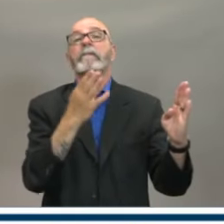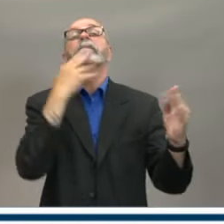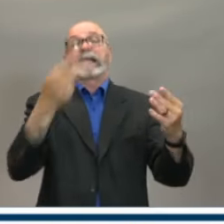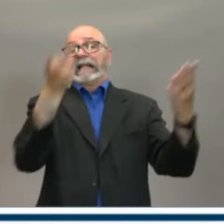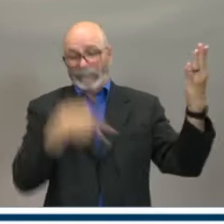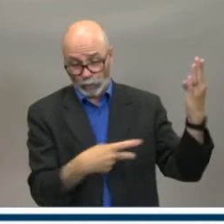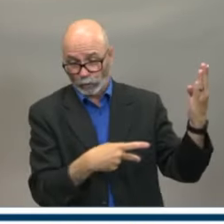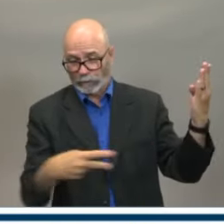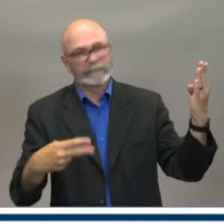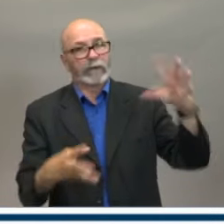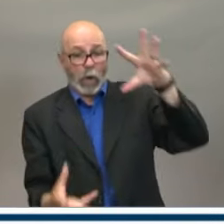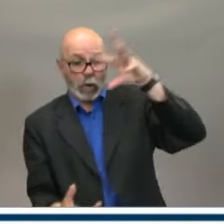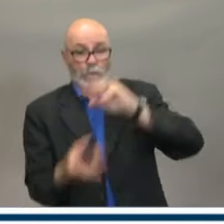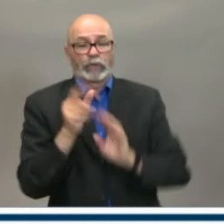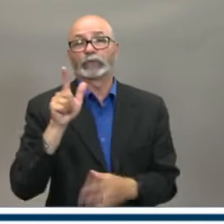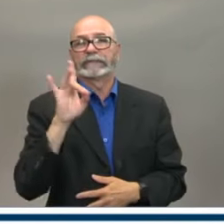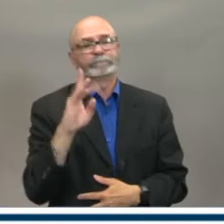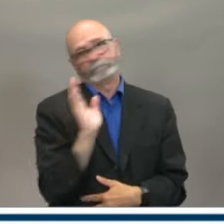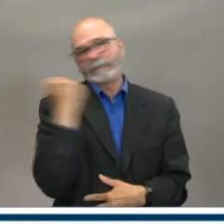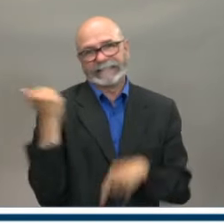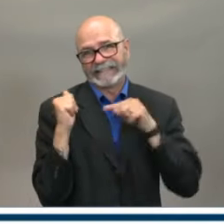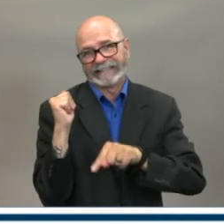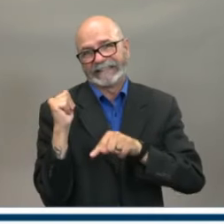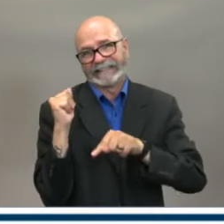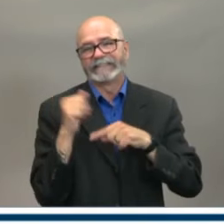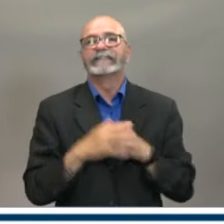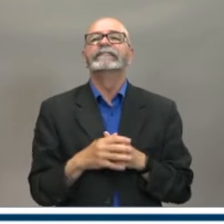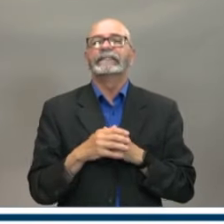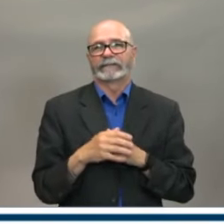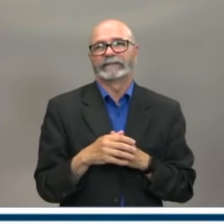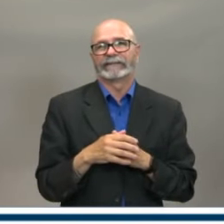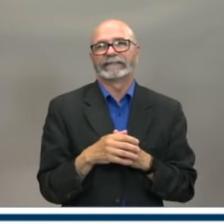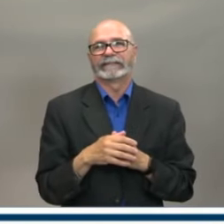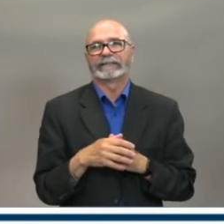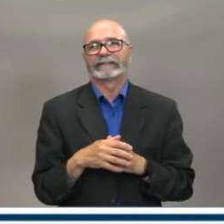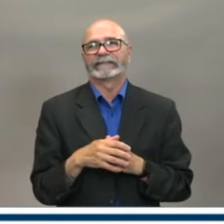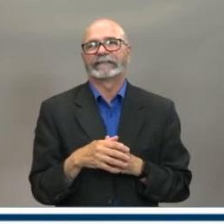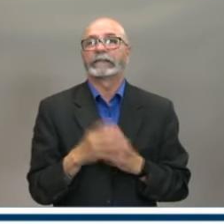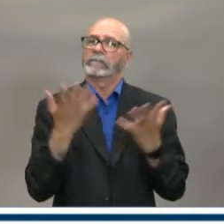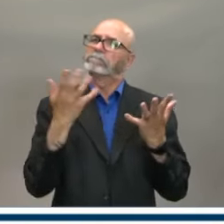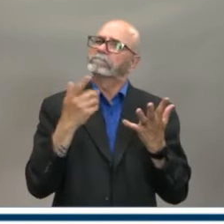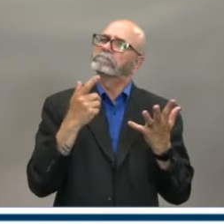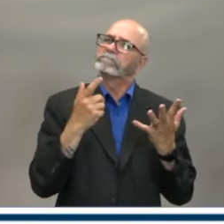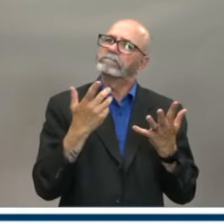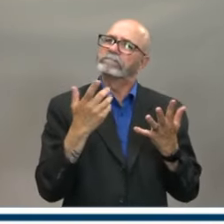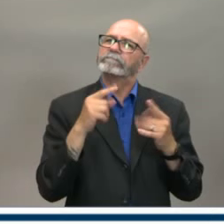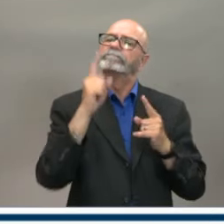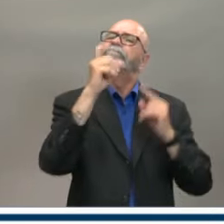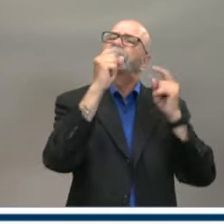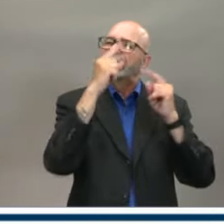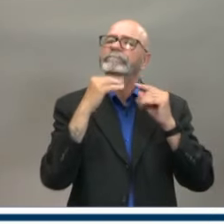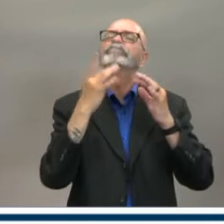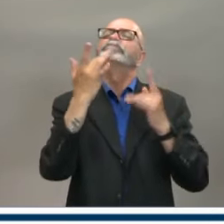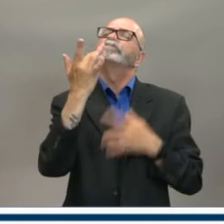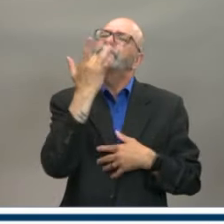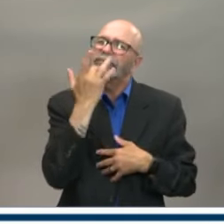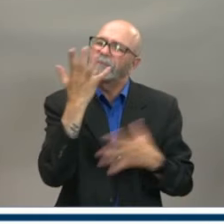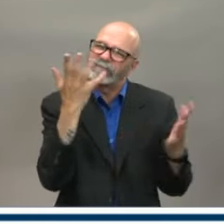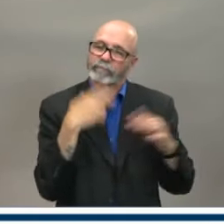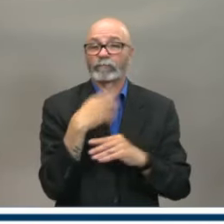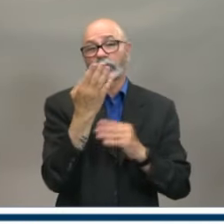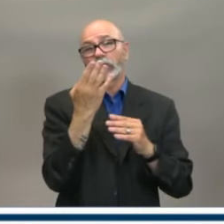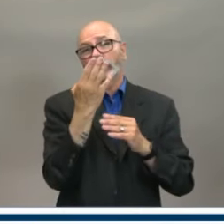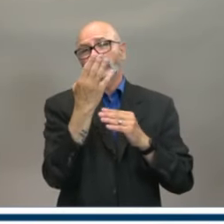incubation periods. There are other issues to consider in that, but certainly I would say we need to have a minimum of 2 weeks of